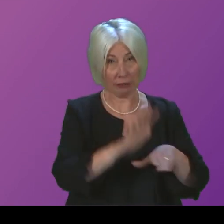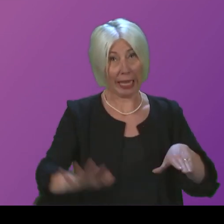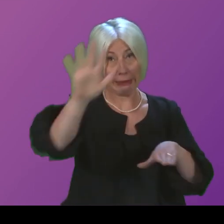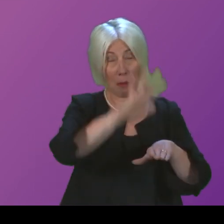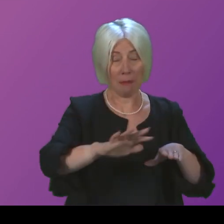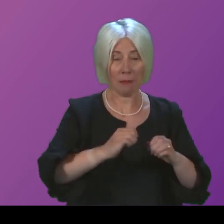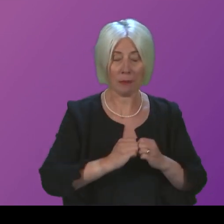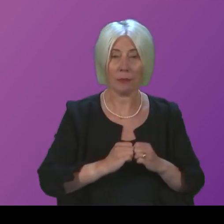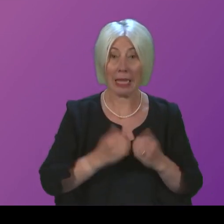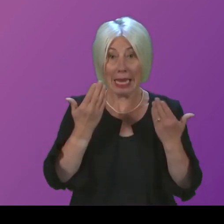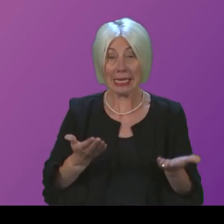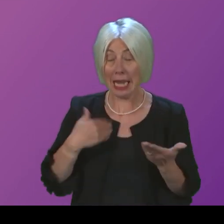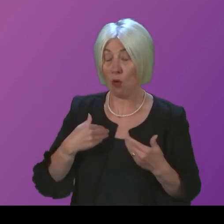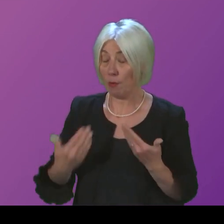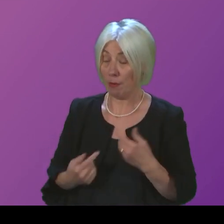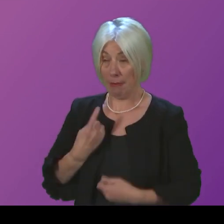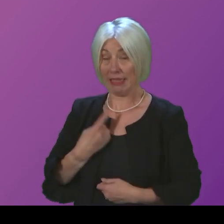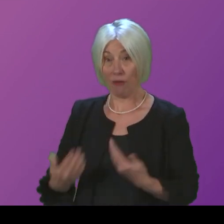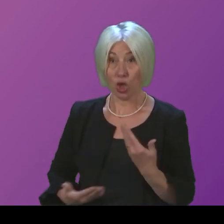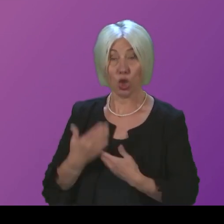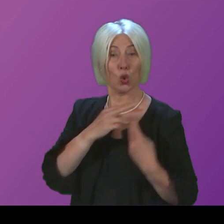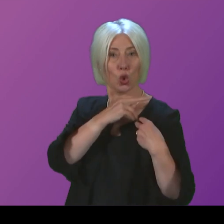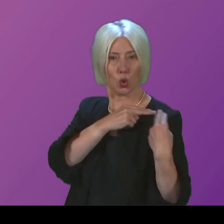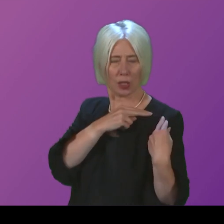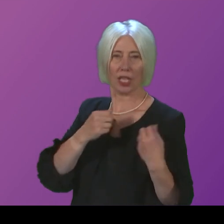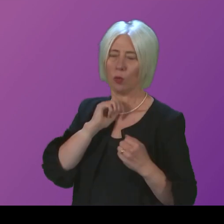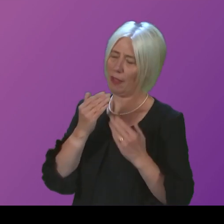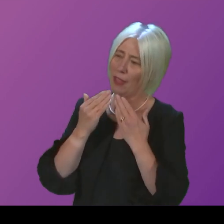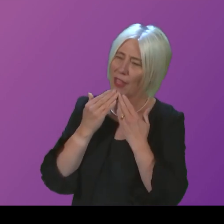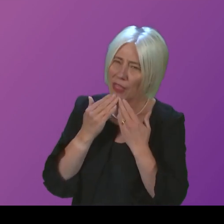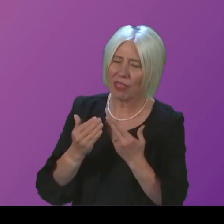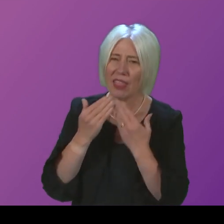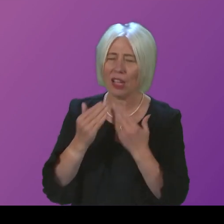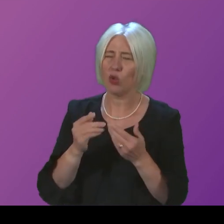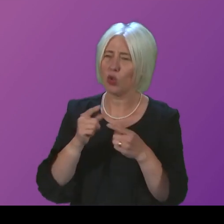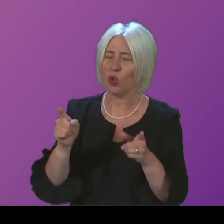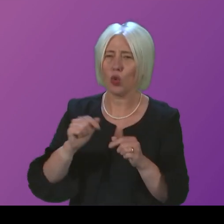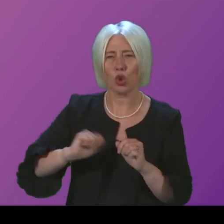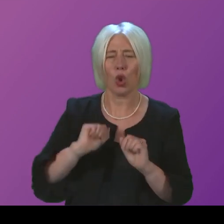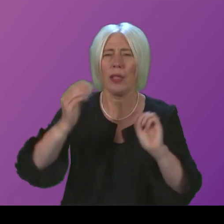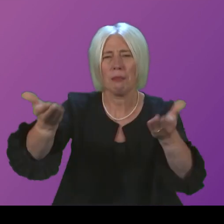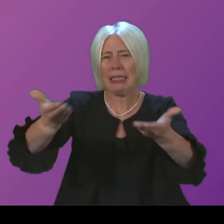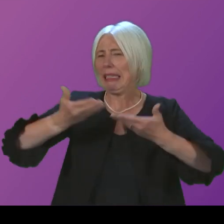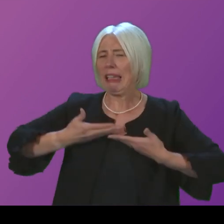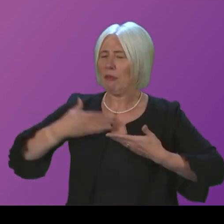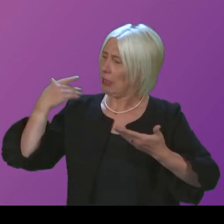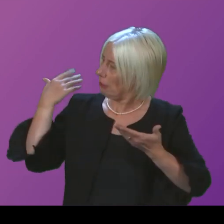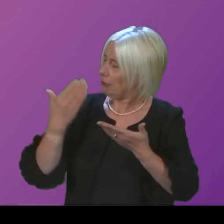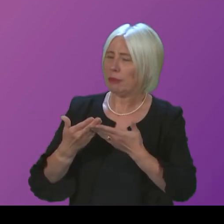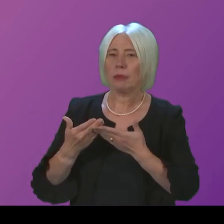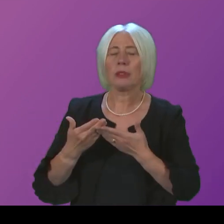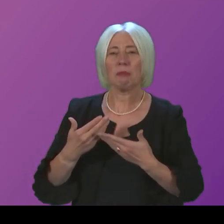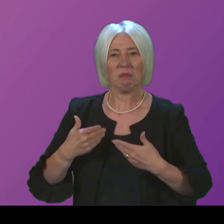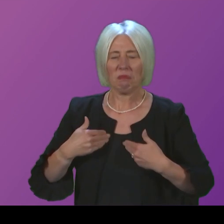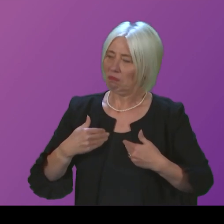I take up my new duties with thankfulness for all that Scotland has given me, with